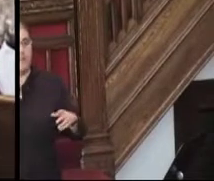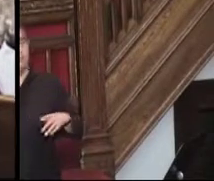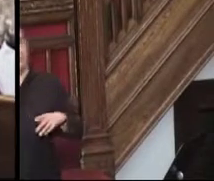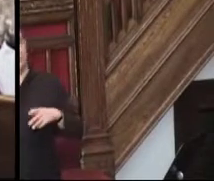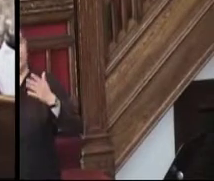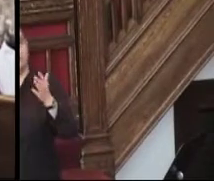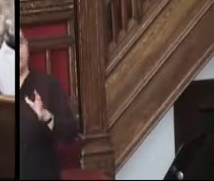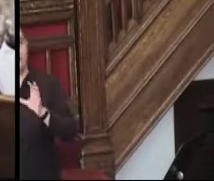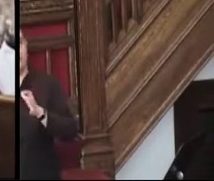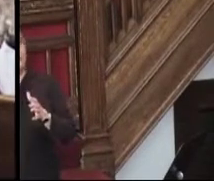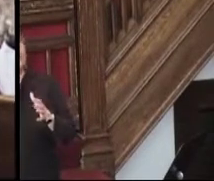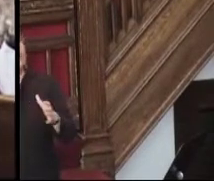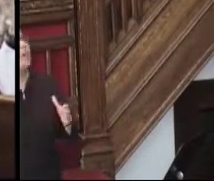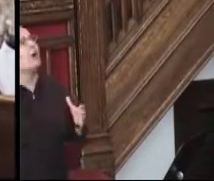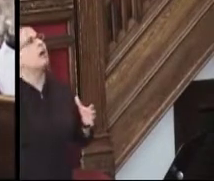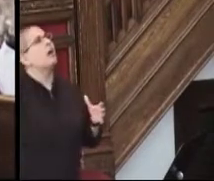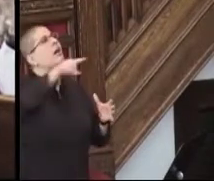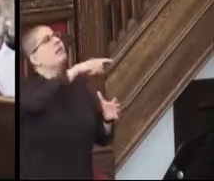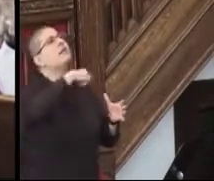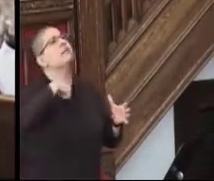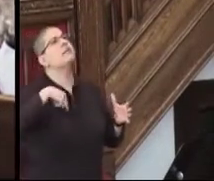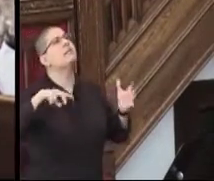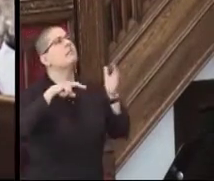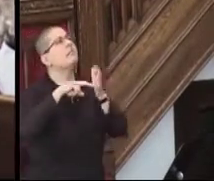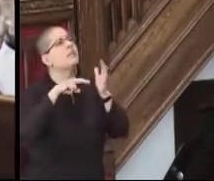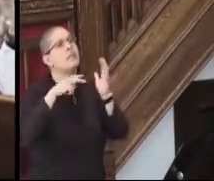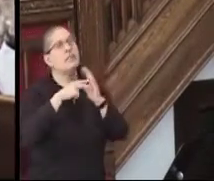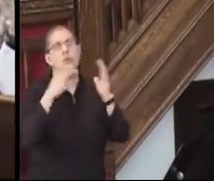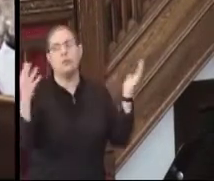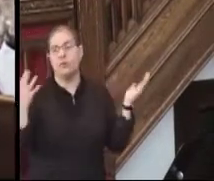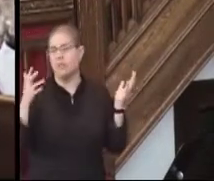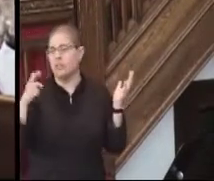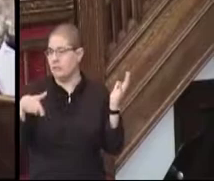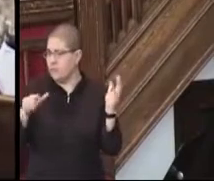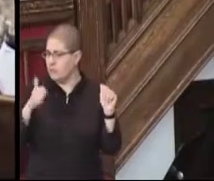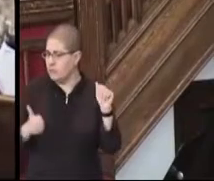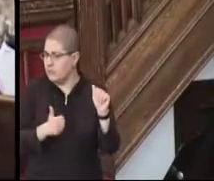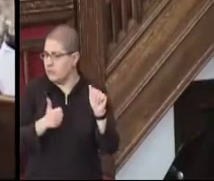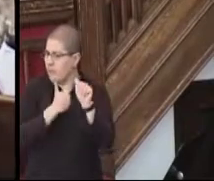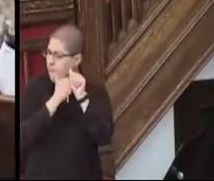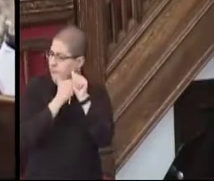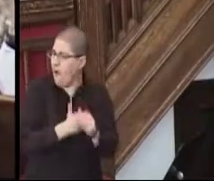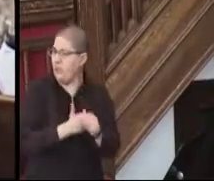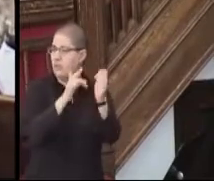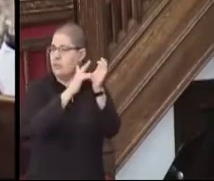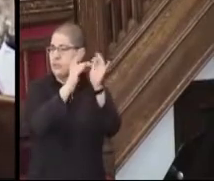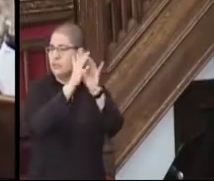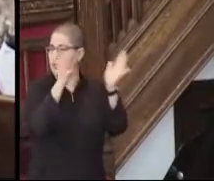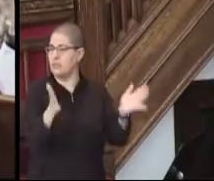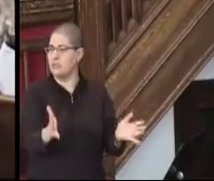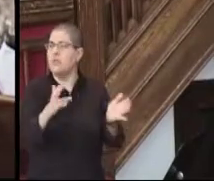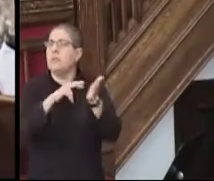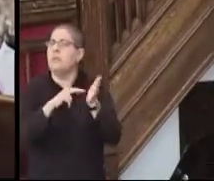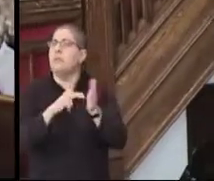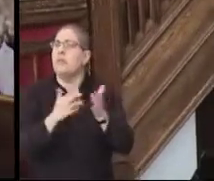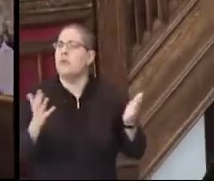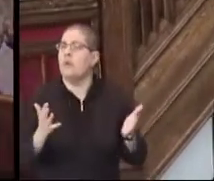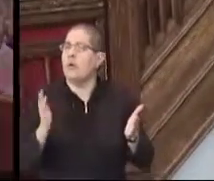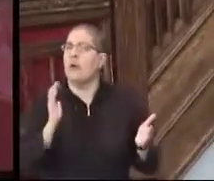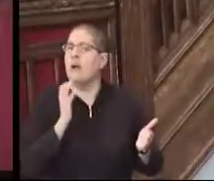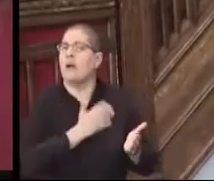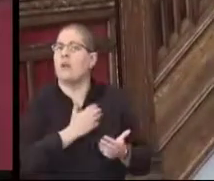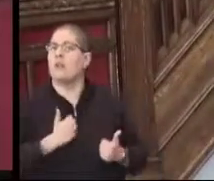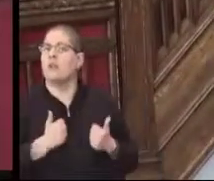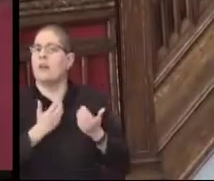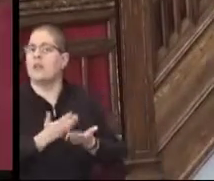us? For those of us who say we want to follow the example of Jesus, what does that mean for us in our lives today?